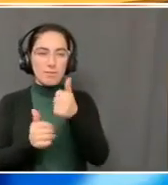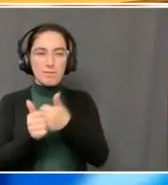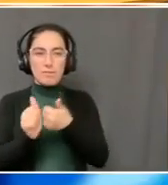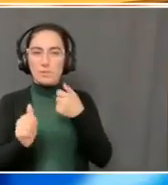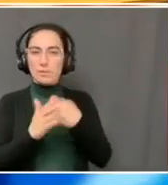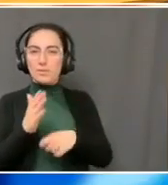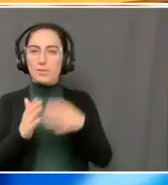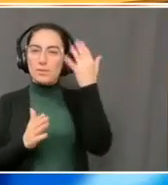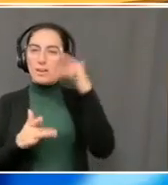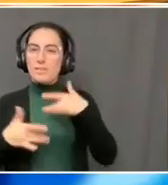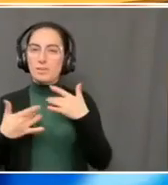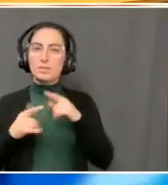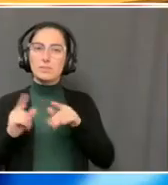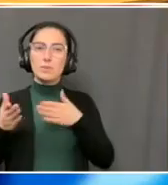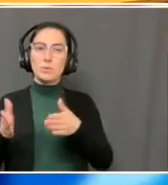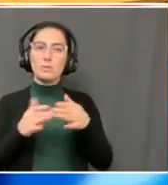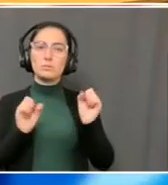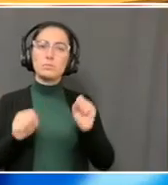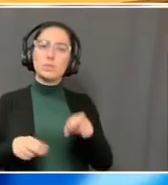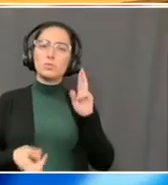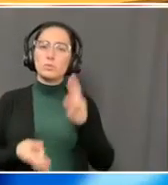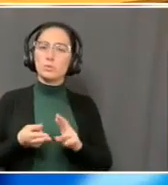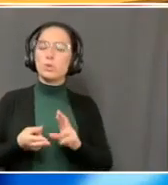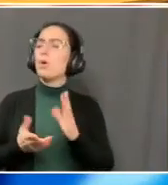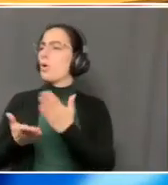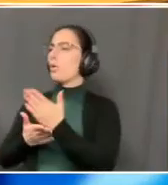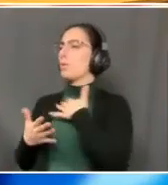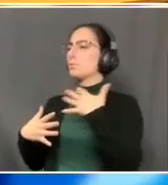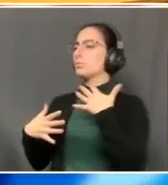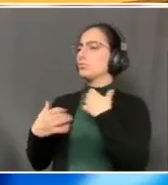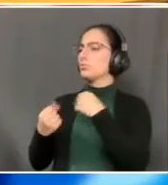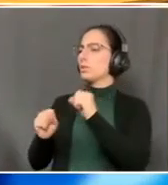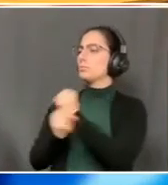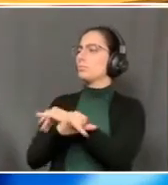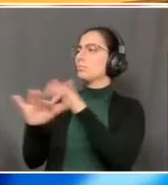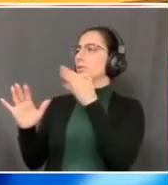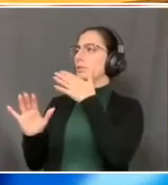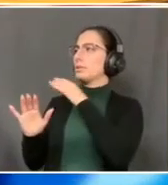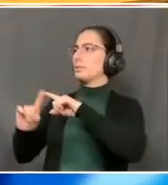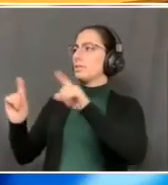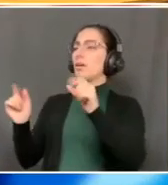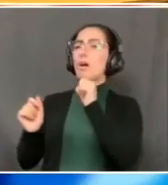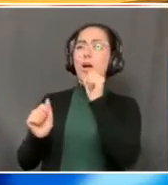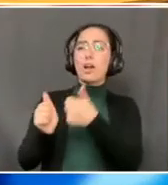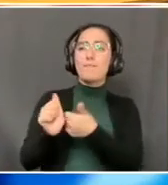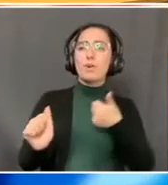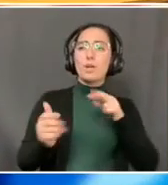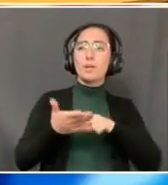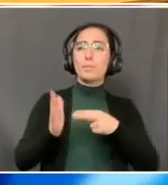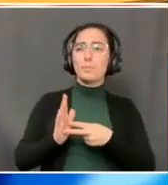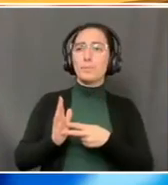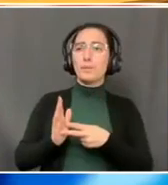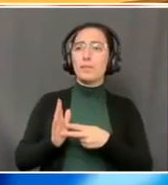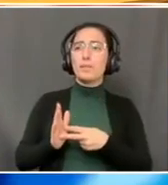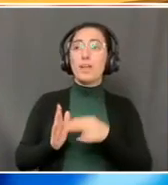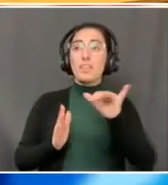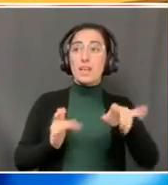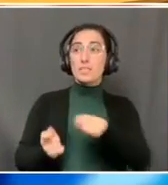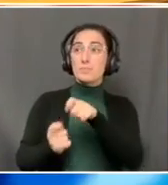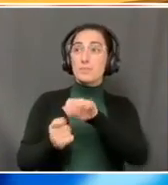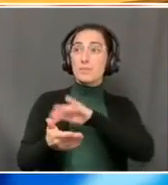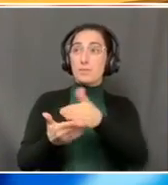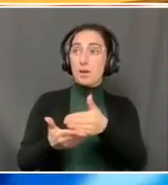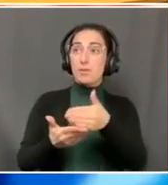we can reduce those. Yeah, let me characterize that a little differently. It's not unavoidable doesn't mean it will always be in those amounts or